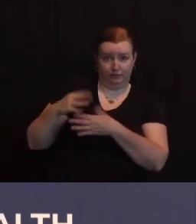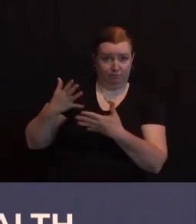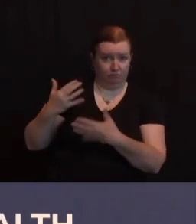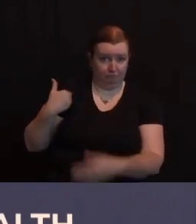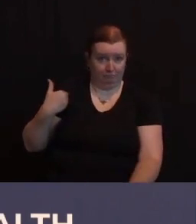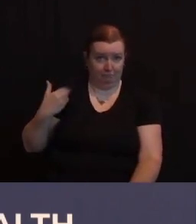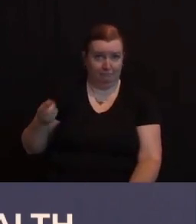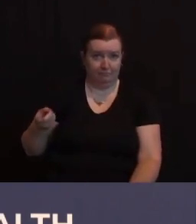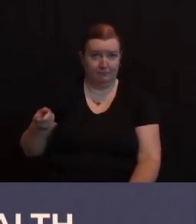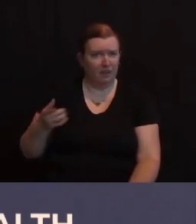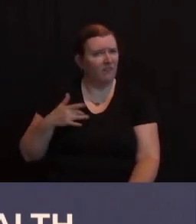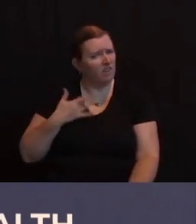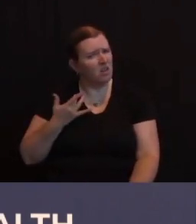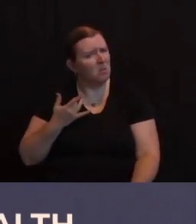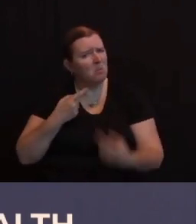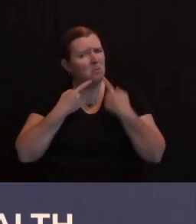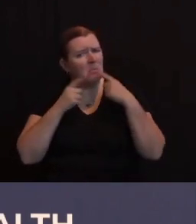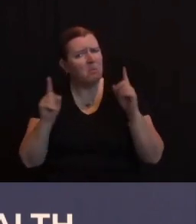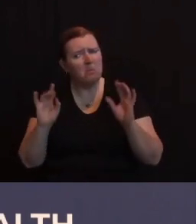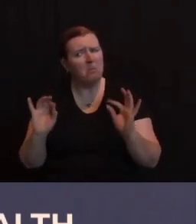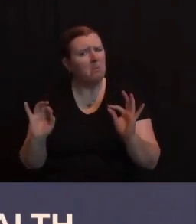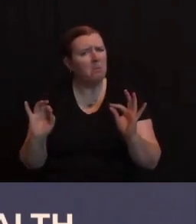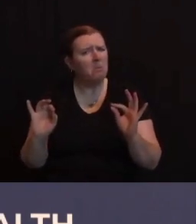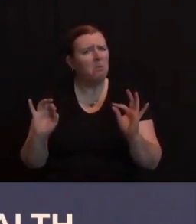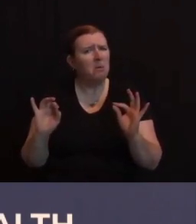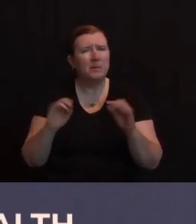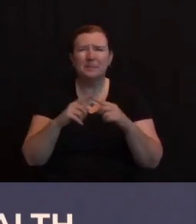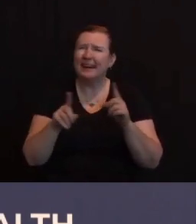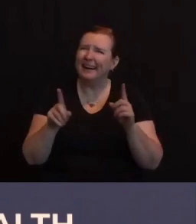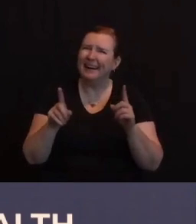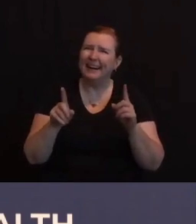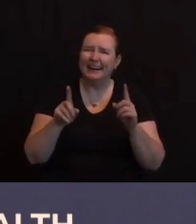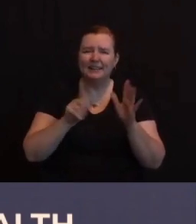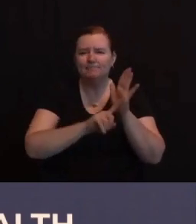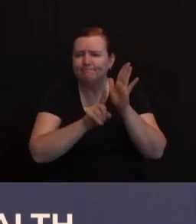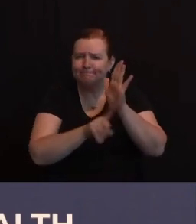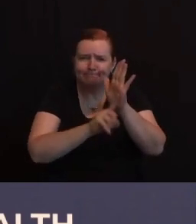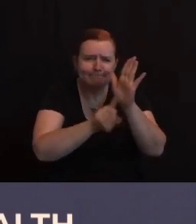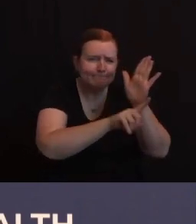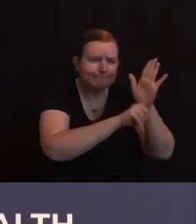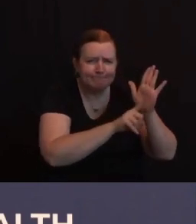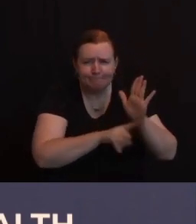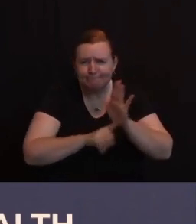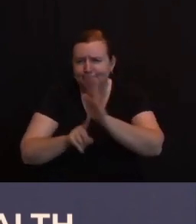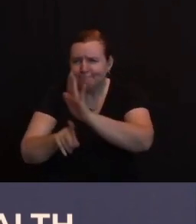successful, although we are still doing our after-action work, as you can imagine.